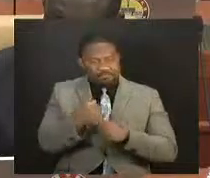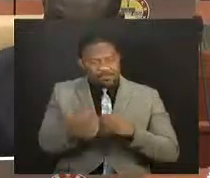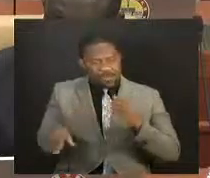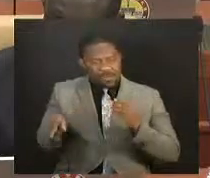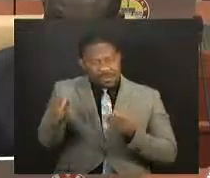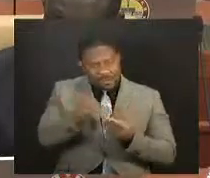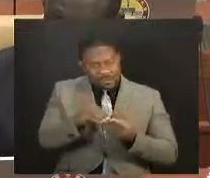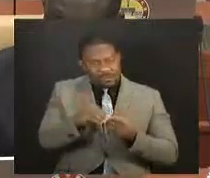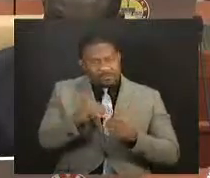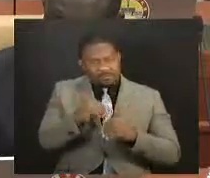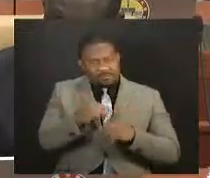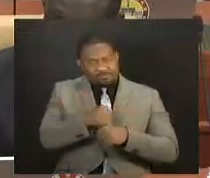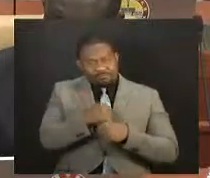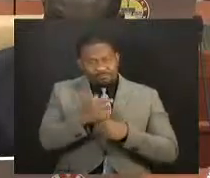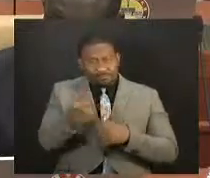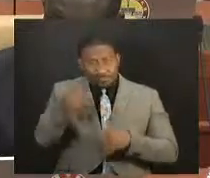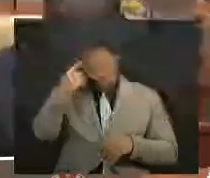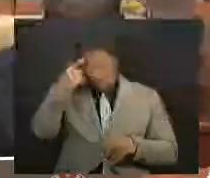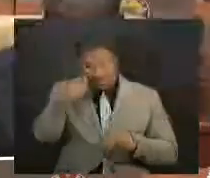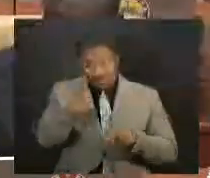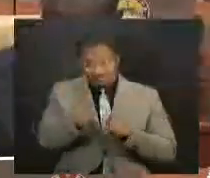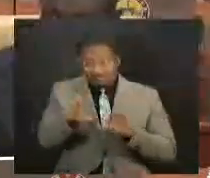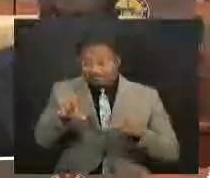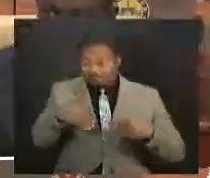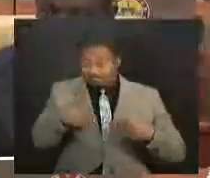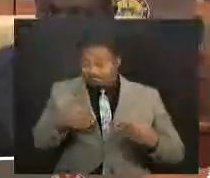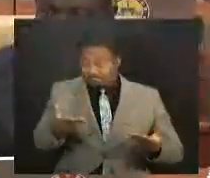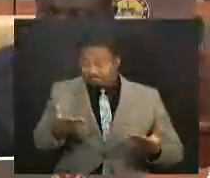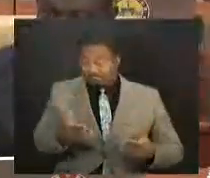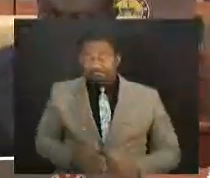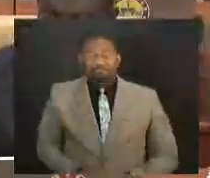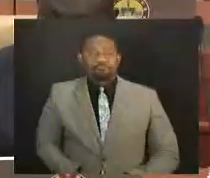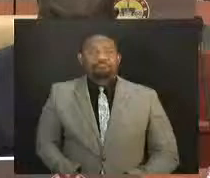infrastructure to the building? Will you admit the cost? Finally,